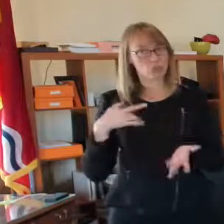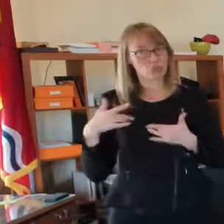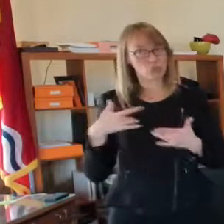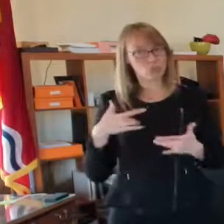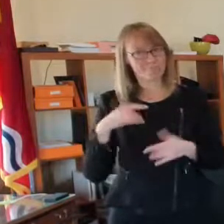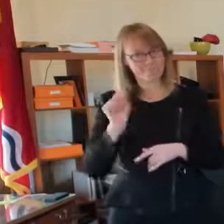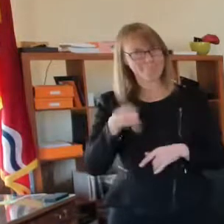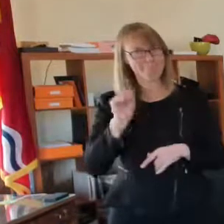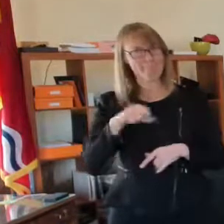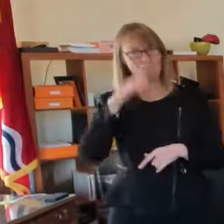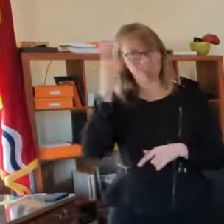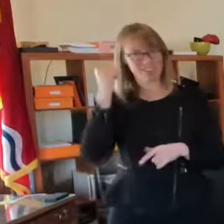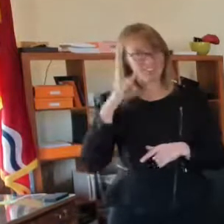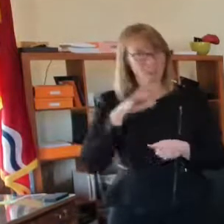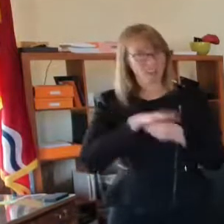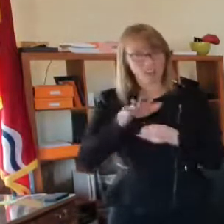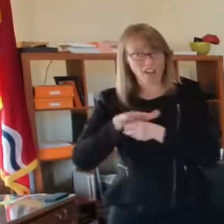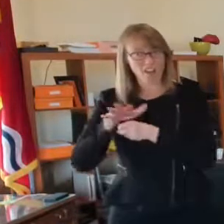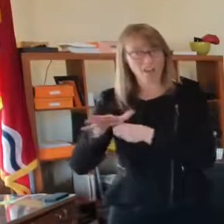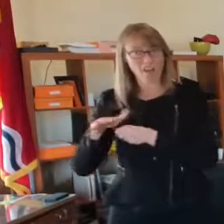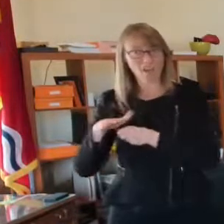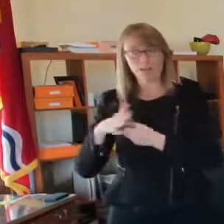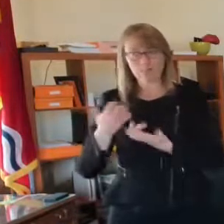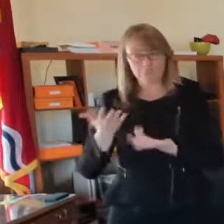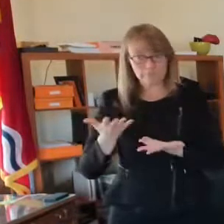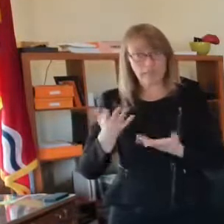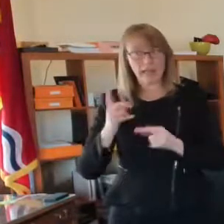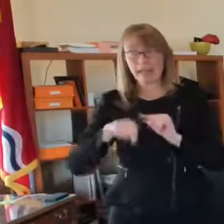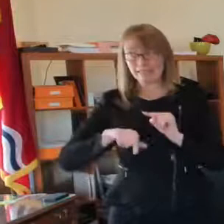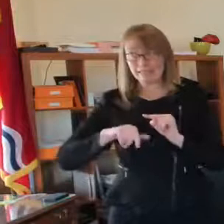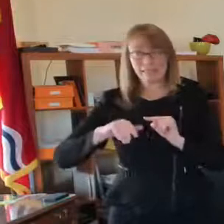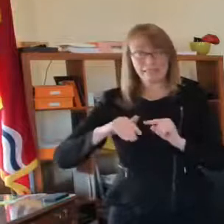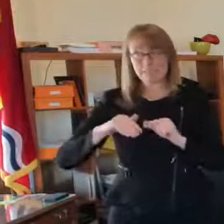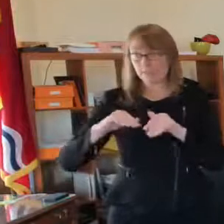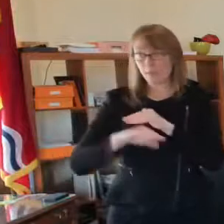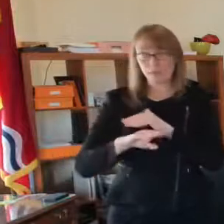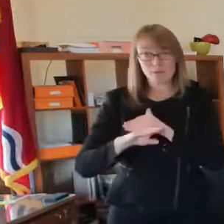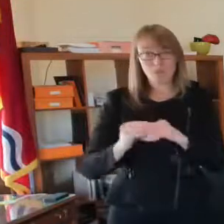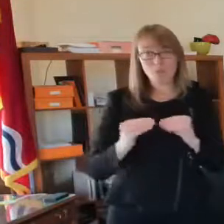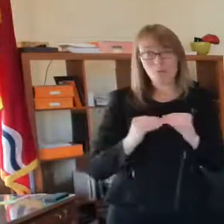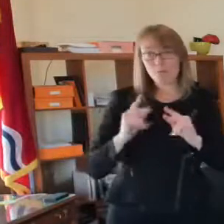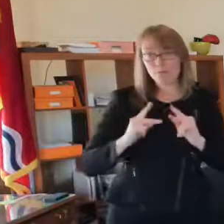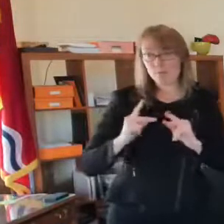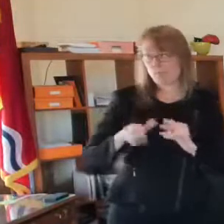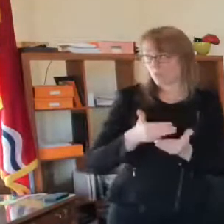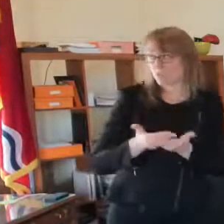the decision as to whose needs to address first.